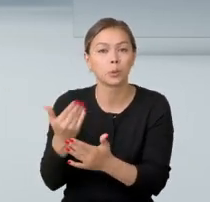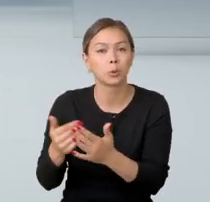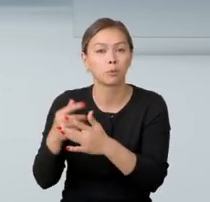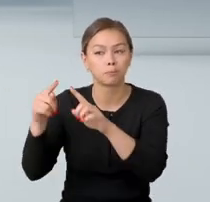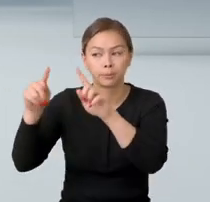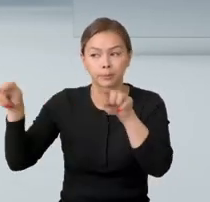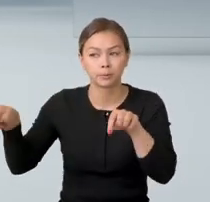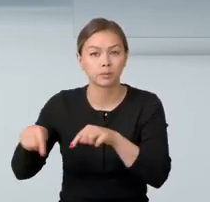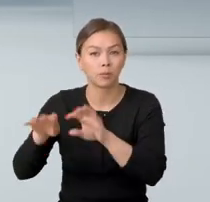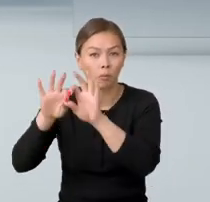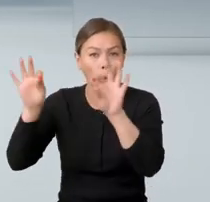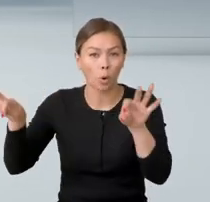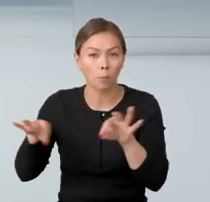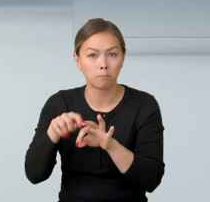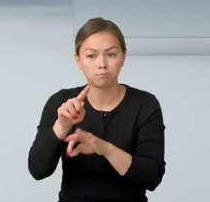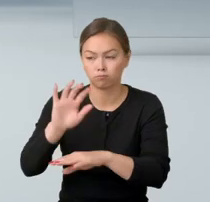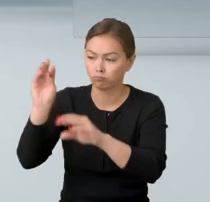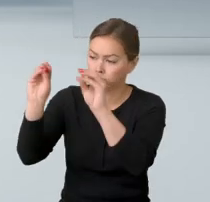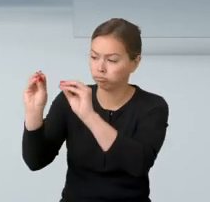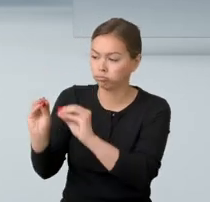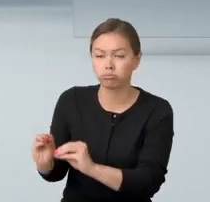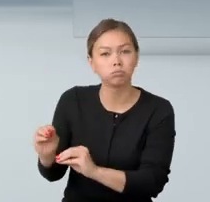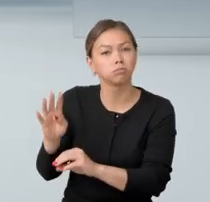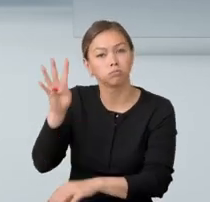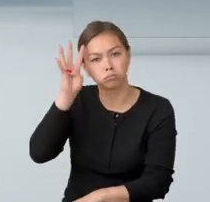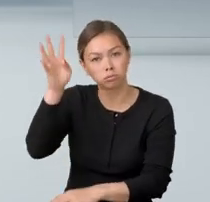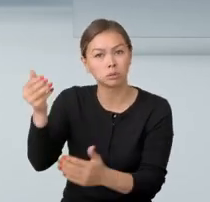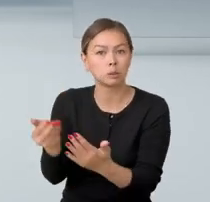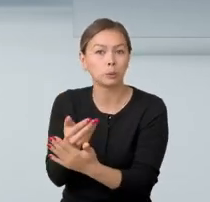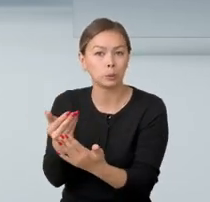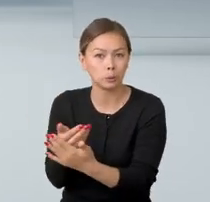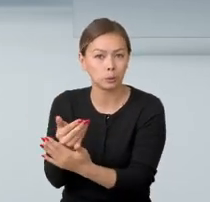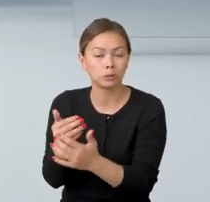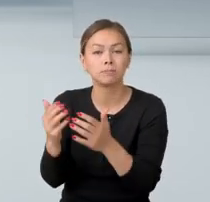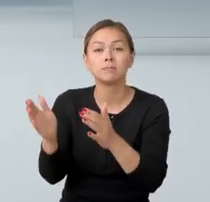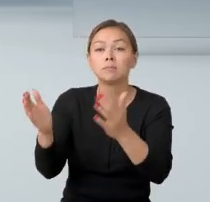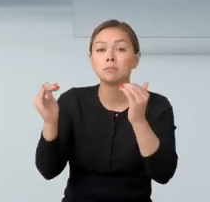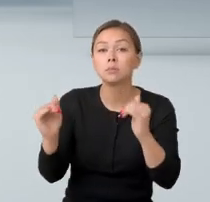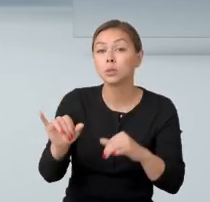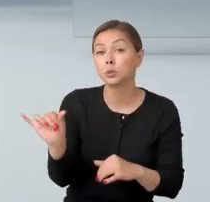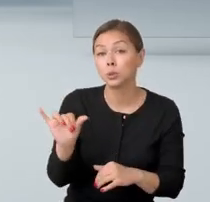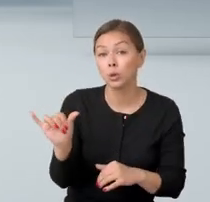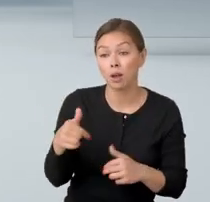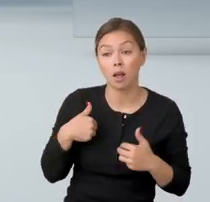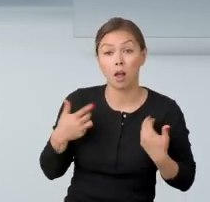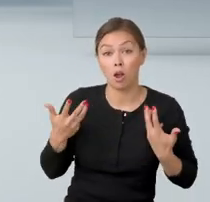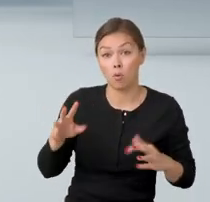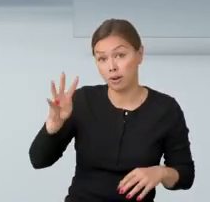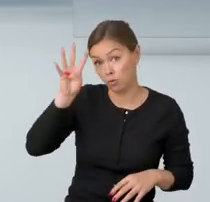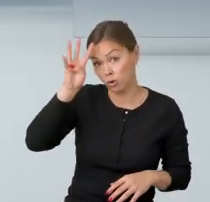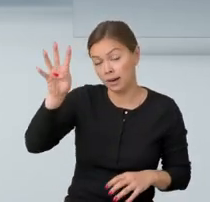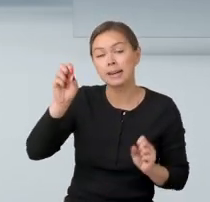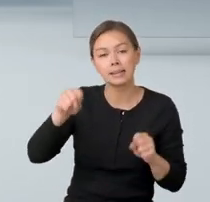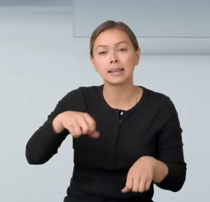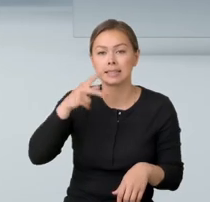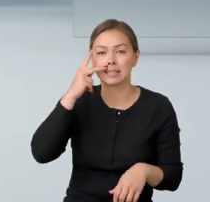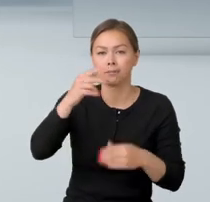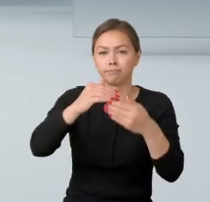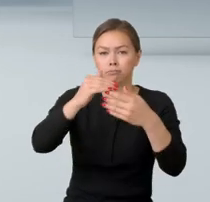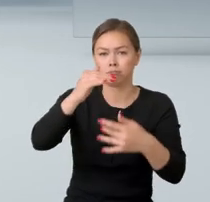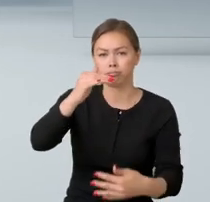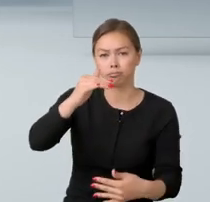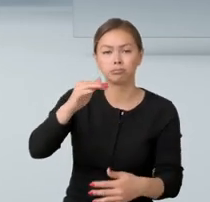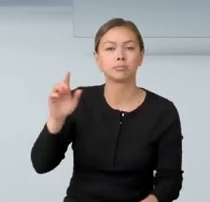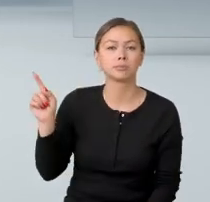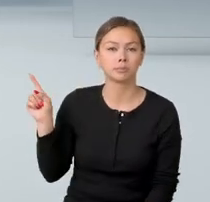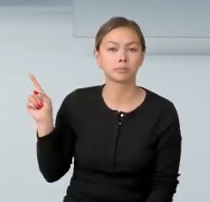send me to another page another form and I will be able to create a new one and I also can see all the requests that I have already